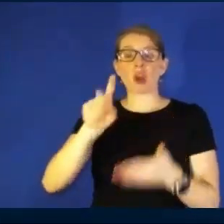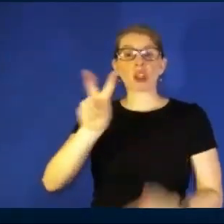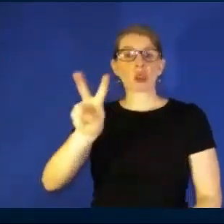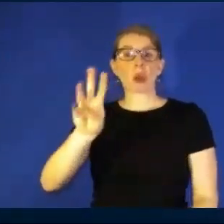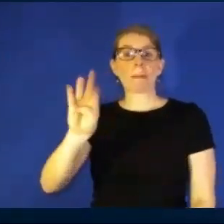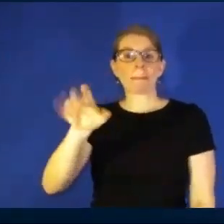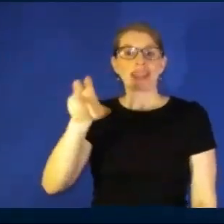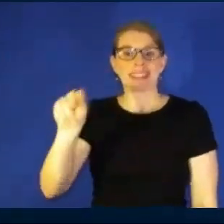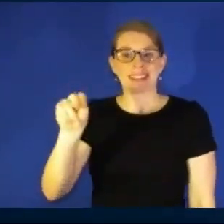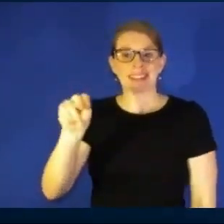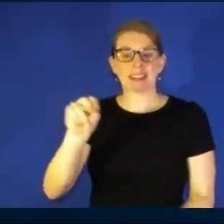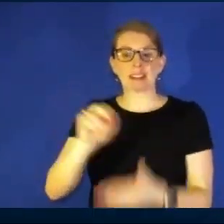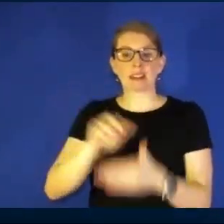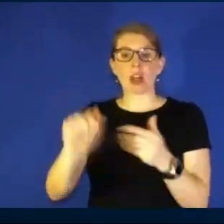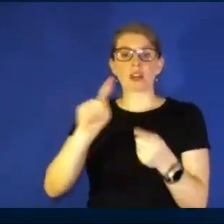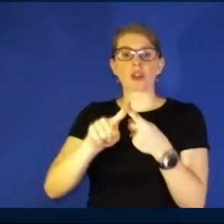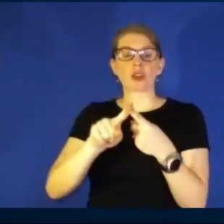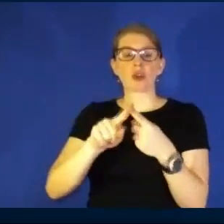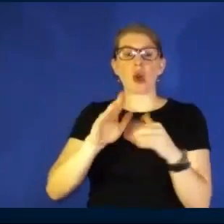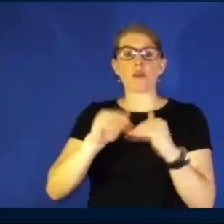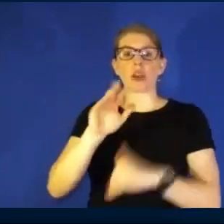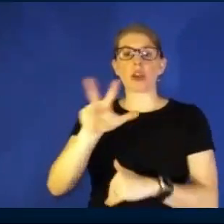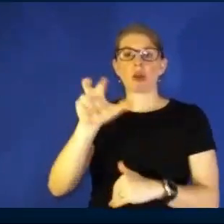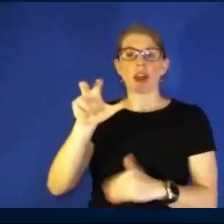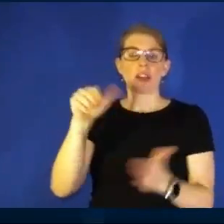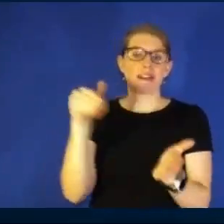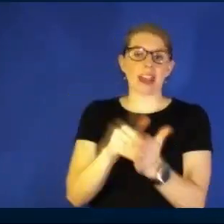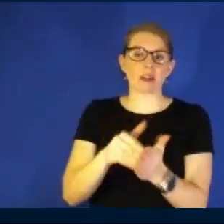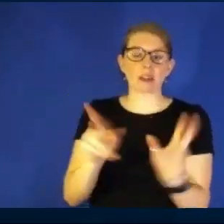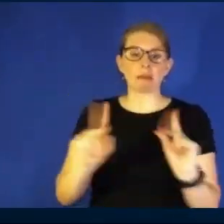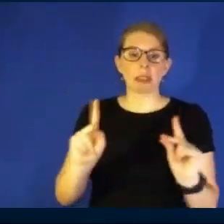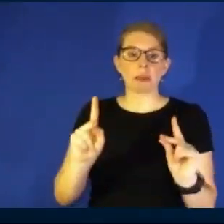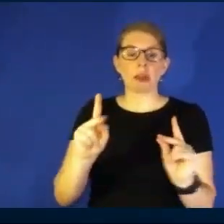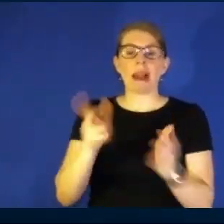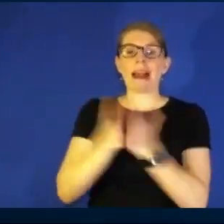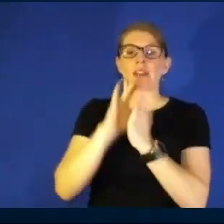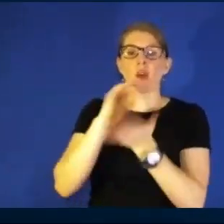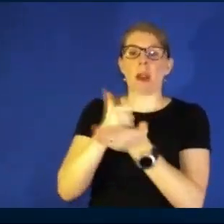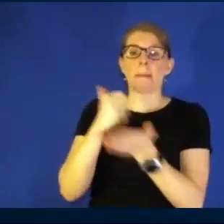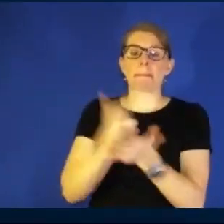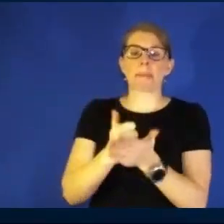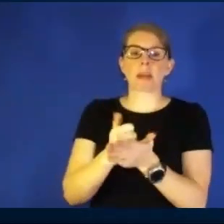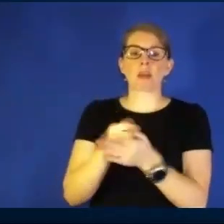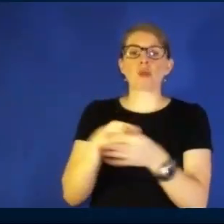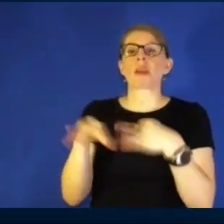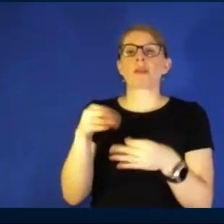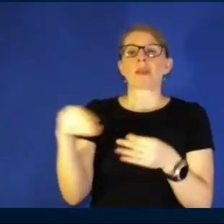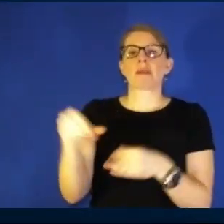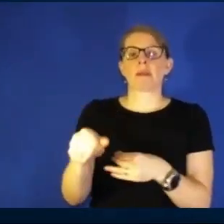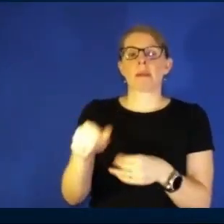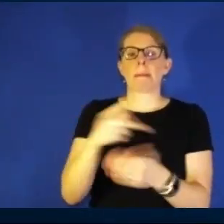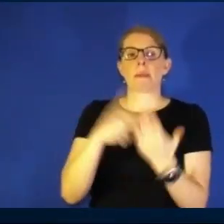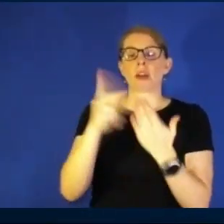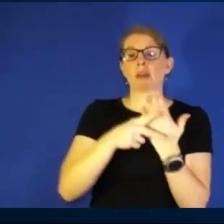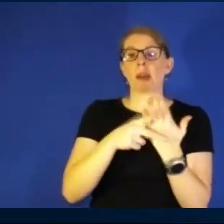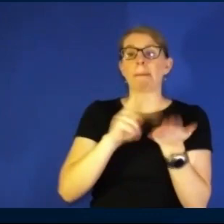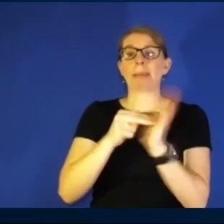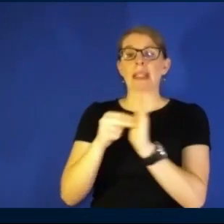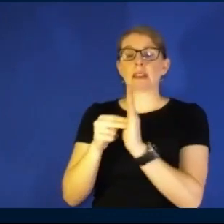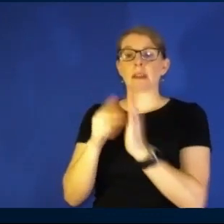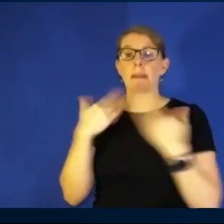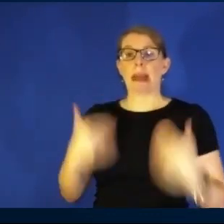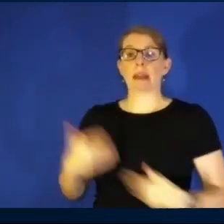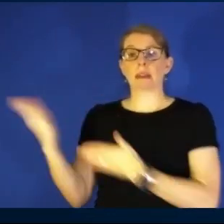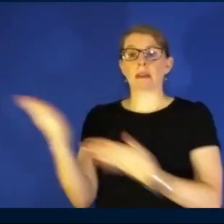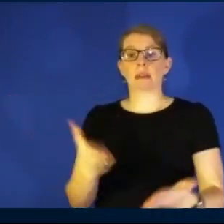to more than 300,000 people who've applied for help. Its reimbursement program covers things like the transfer of the remains, the burial